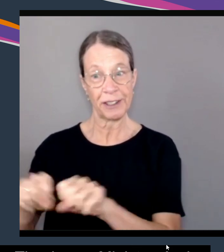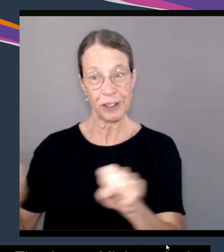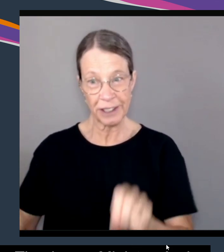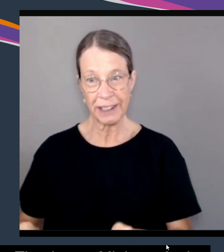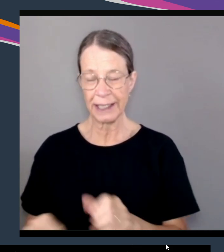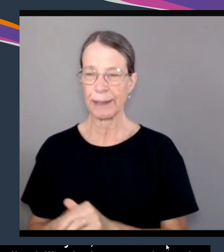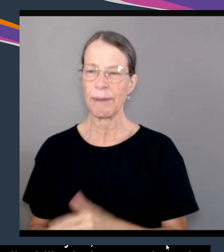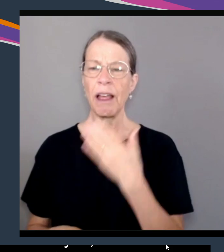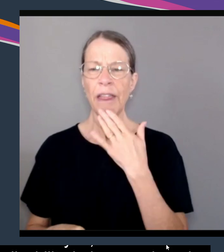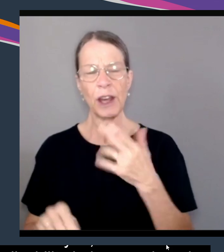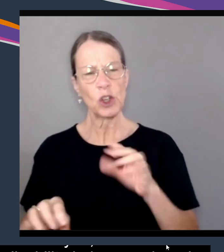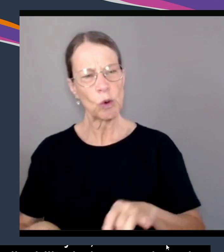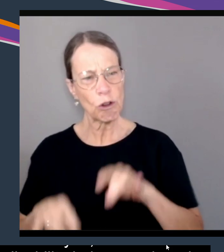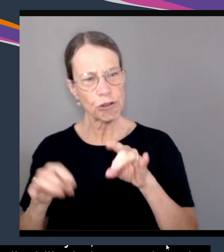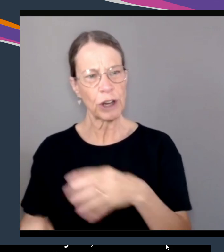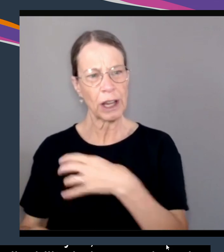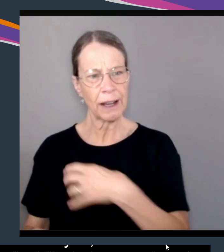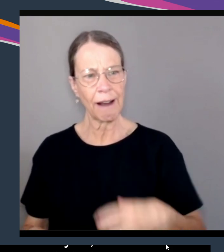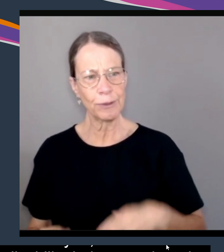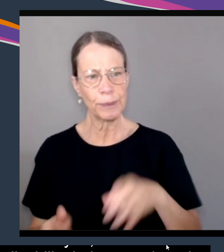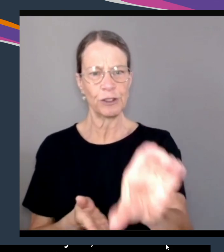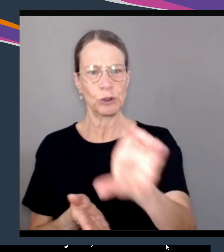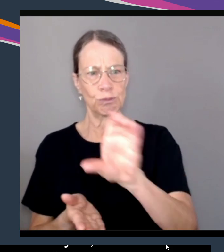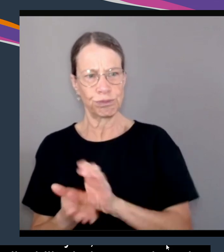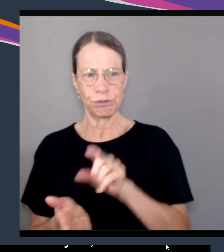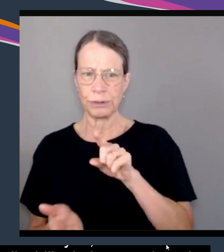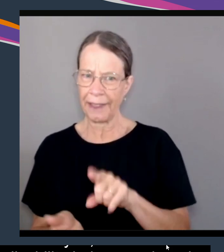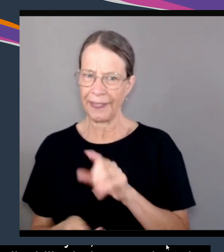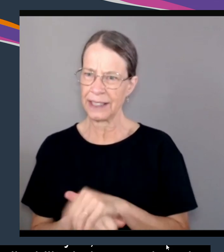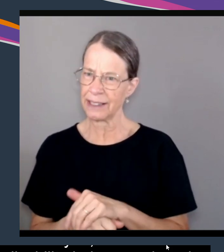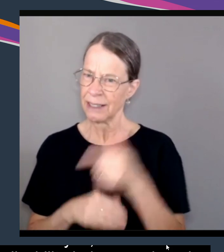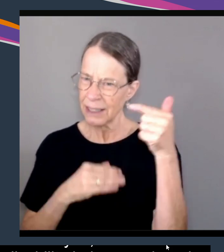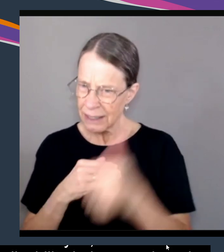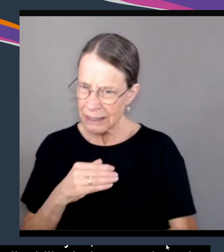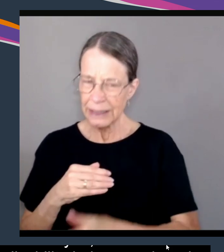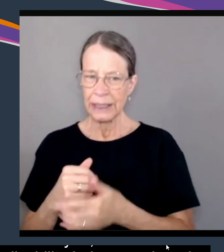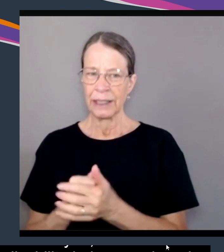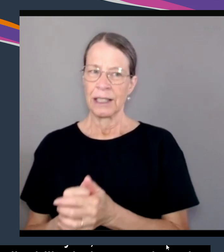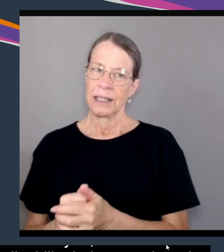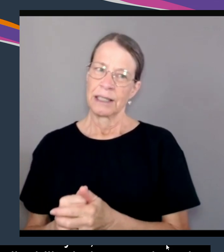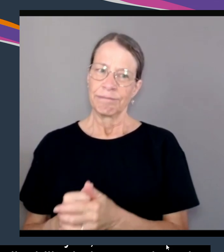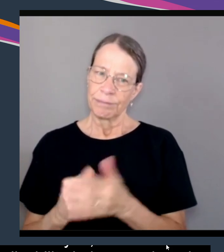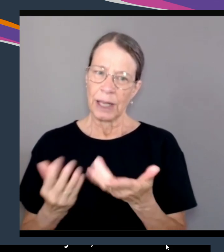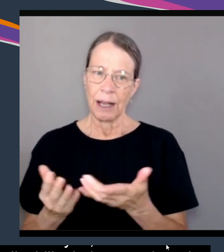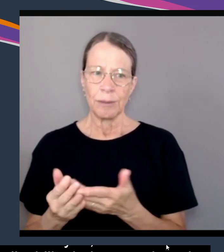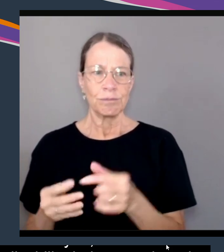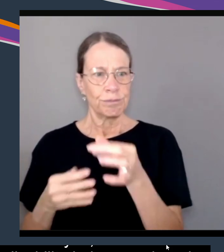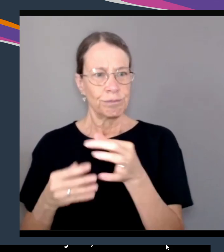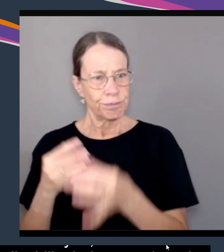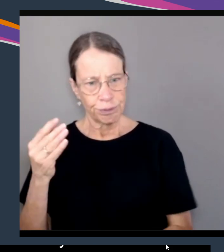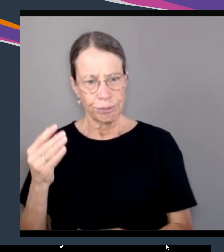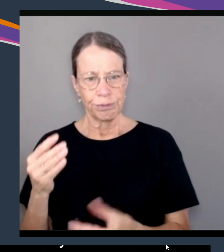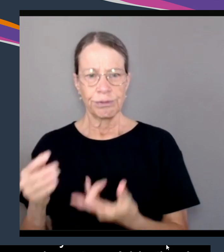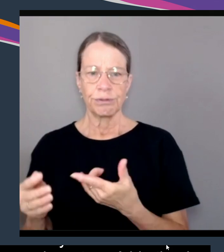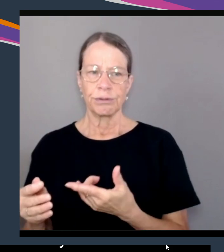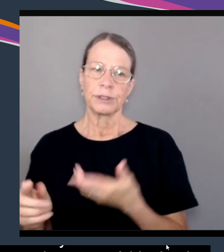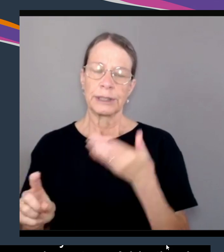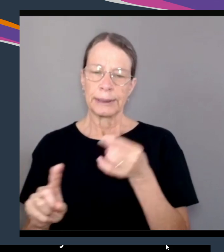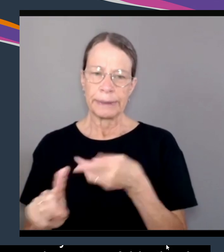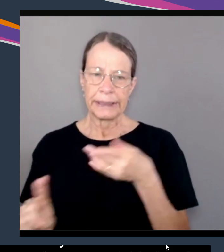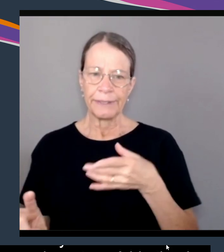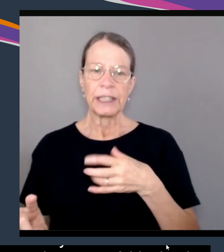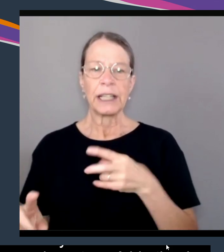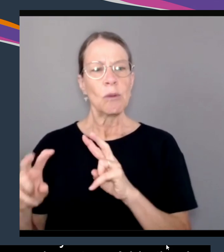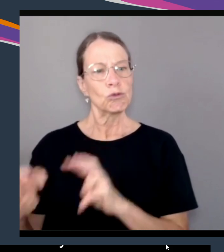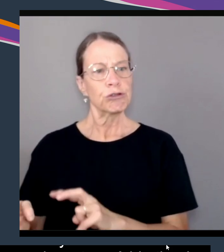Government for investing in this rigorous lived experience research that delivers actionable evidence for policy